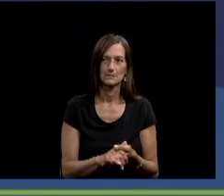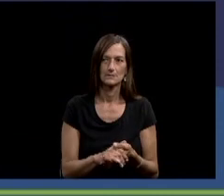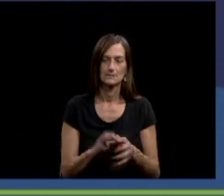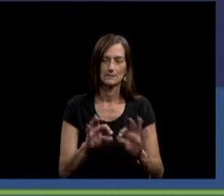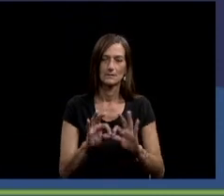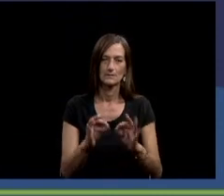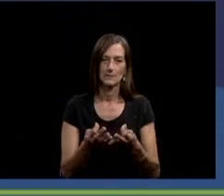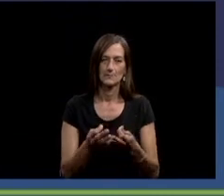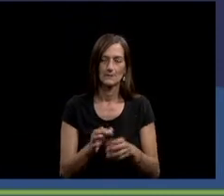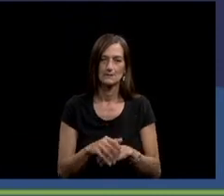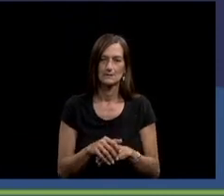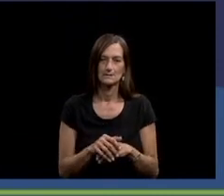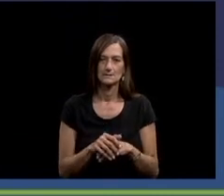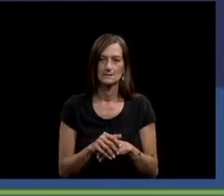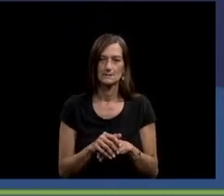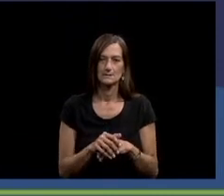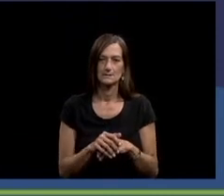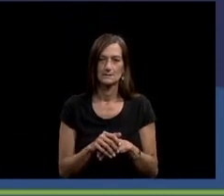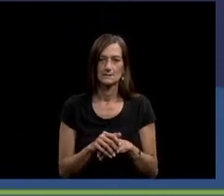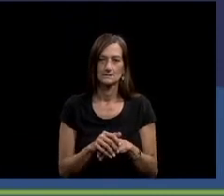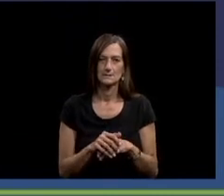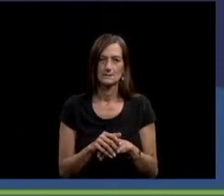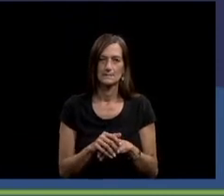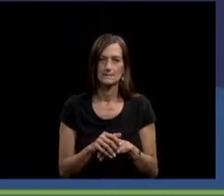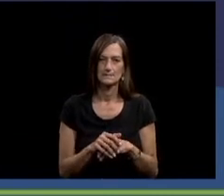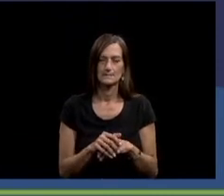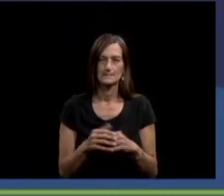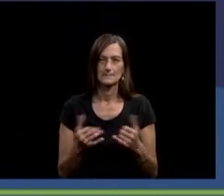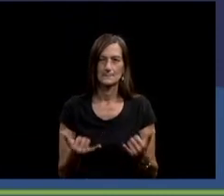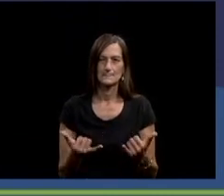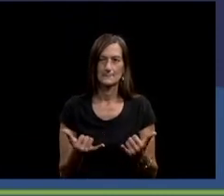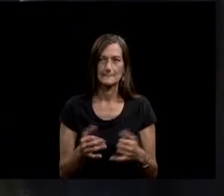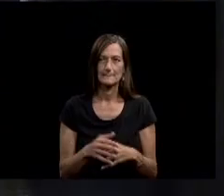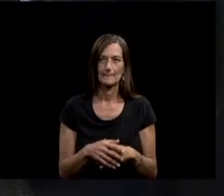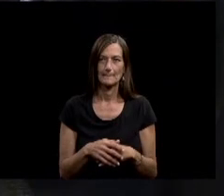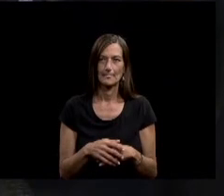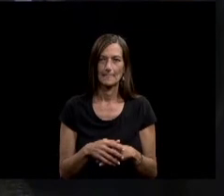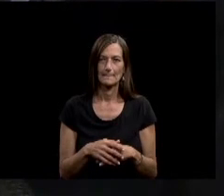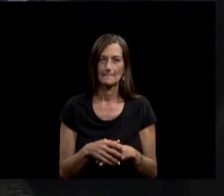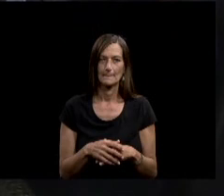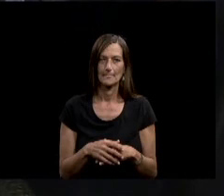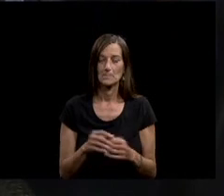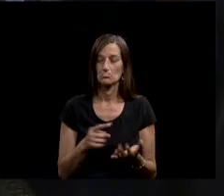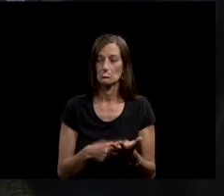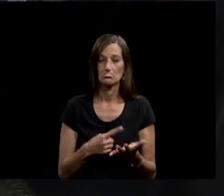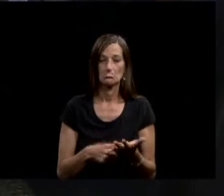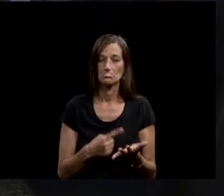And now, any discussion that council would like to have?